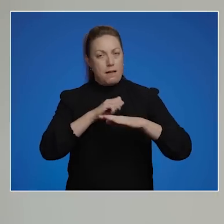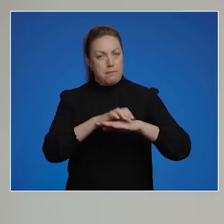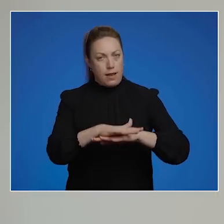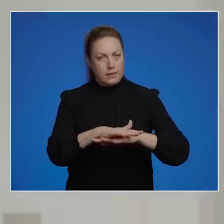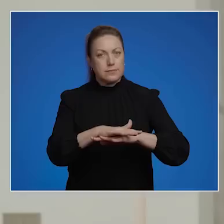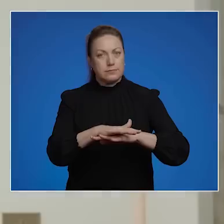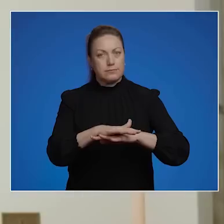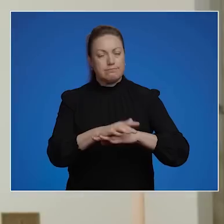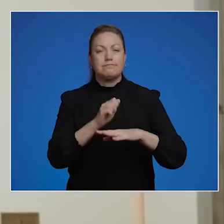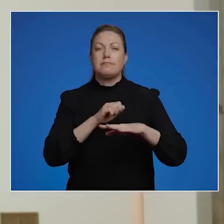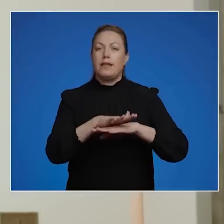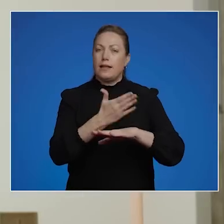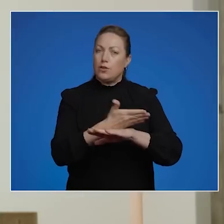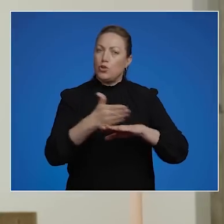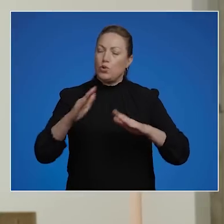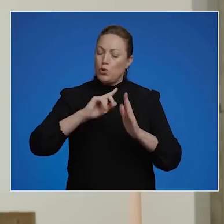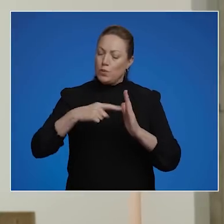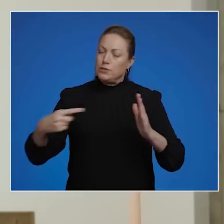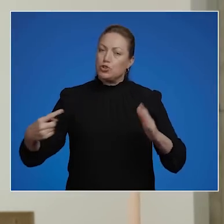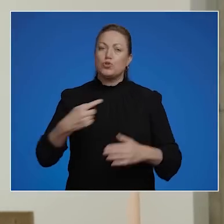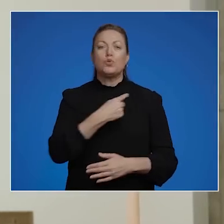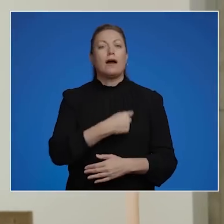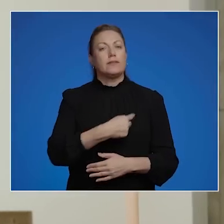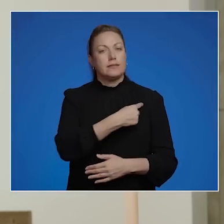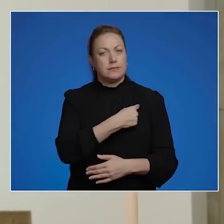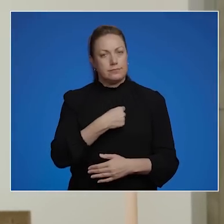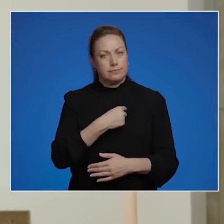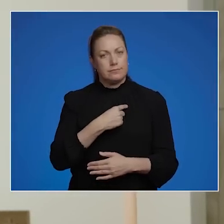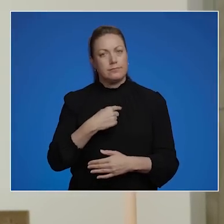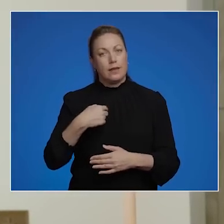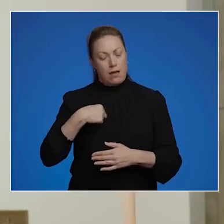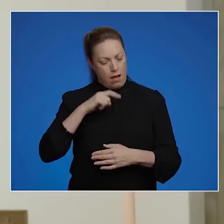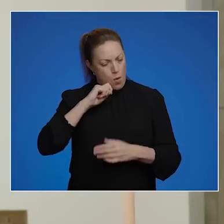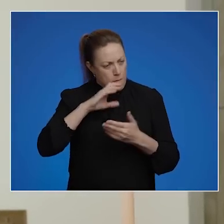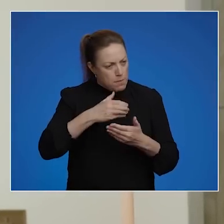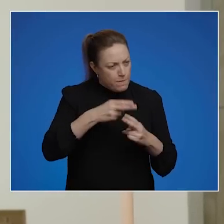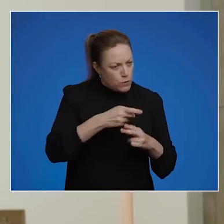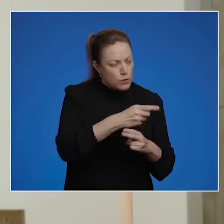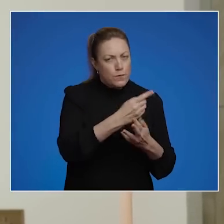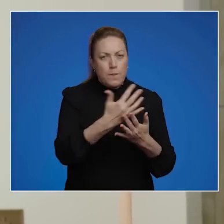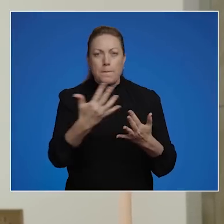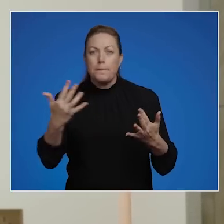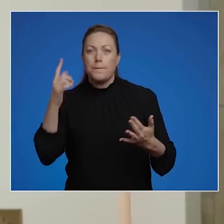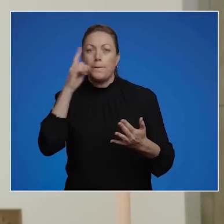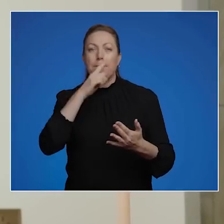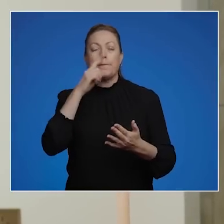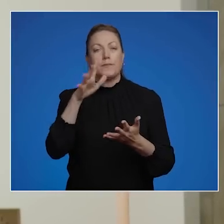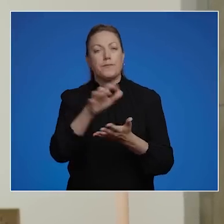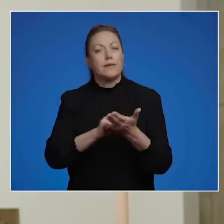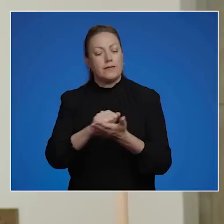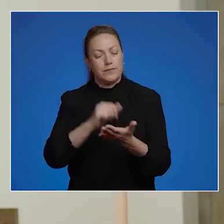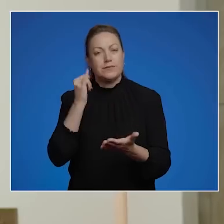of my blood, the blood of the new and eternal covenant, which will be poured out for you and for many